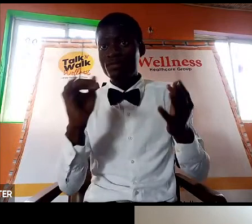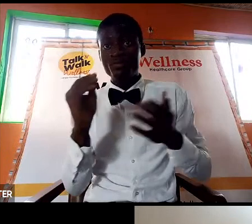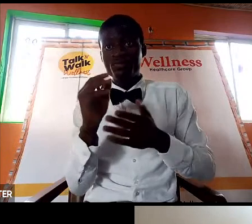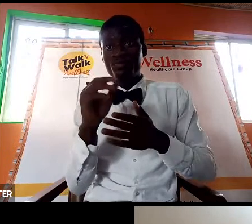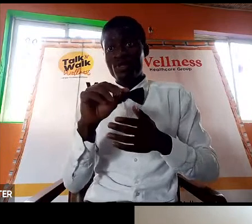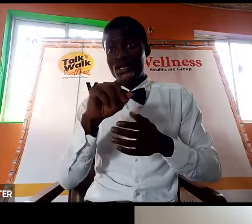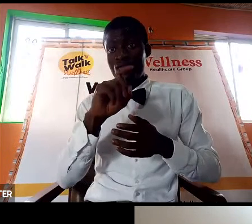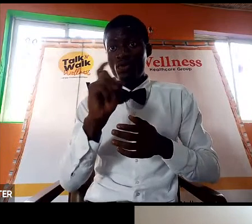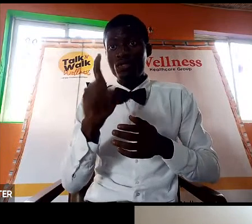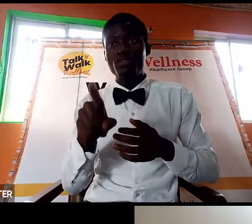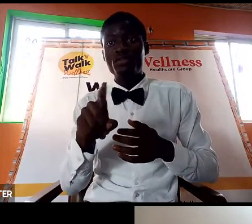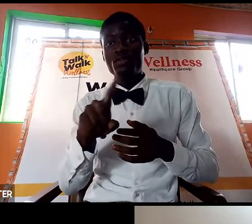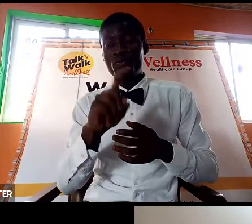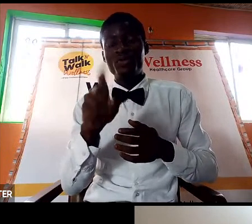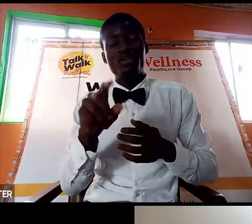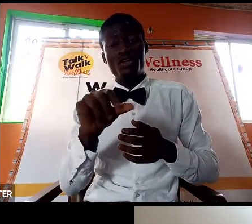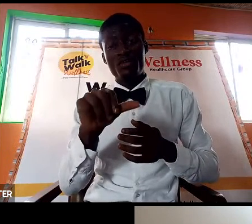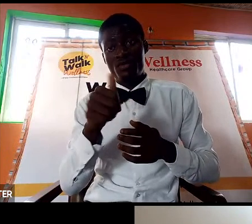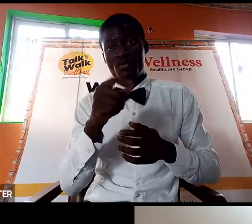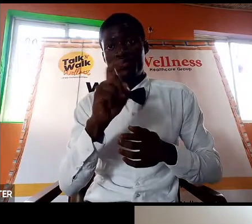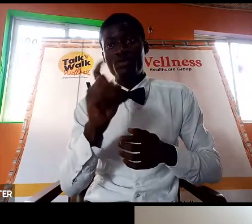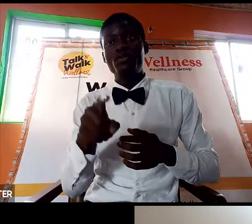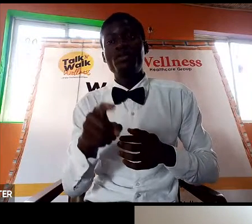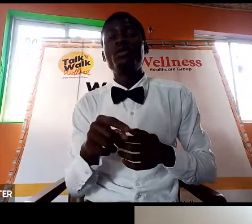that you already said that